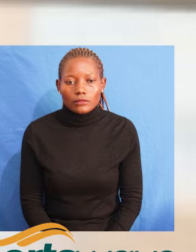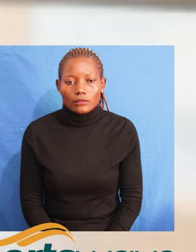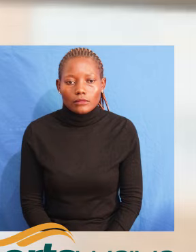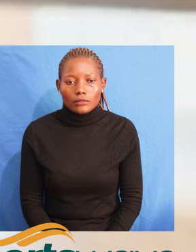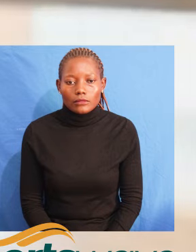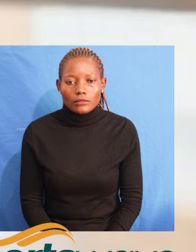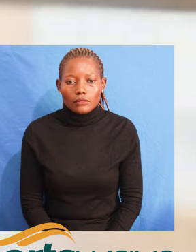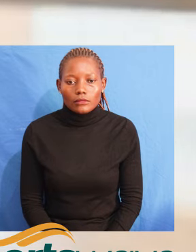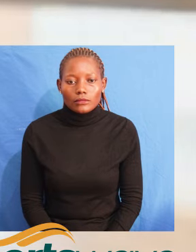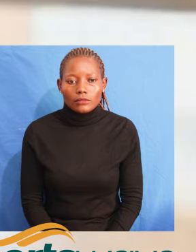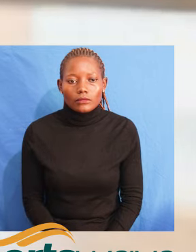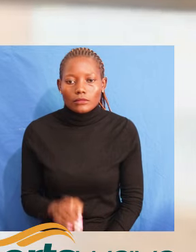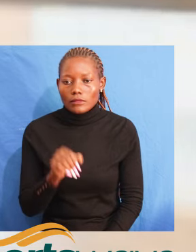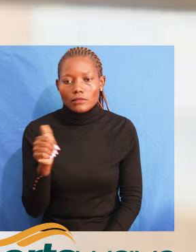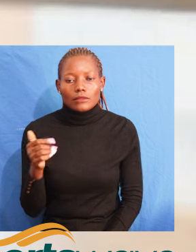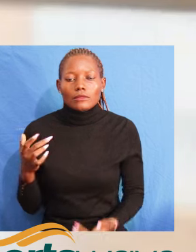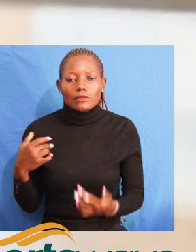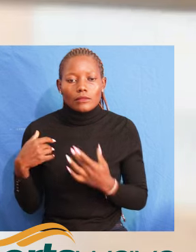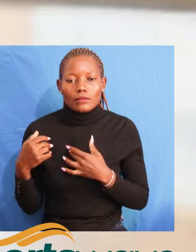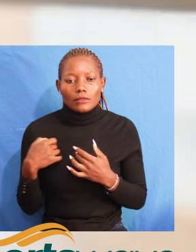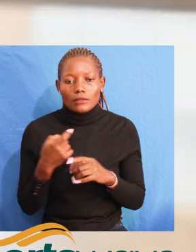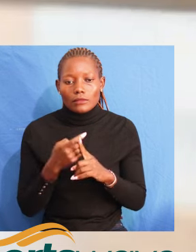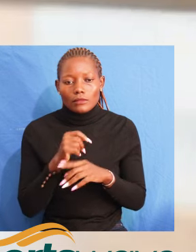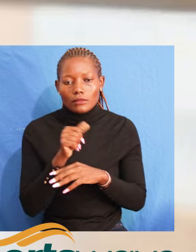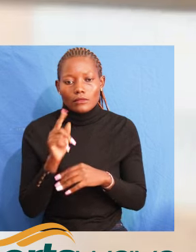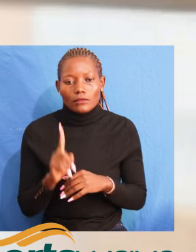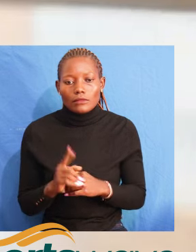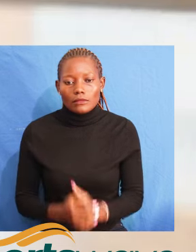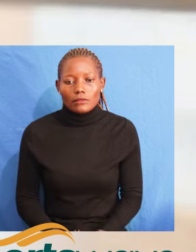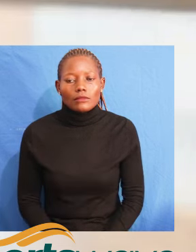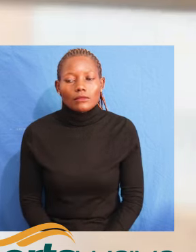Any other concern from anyone?